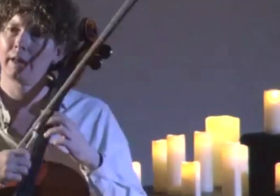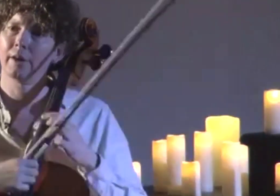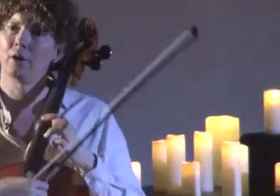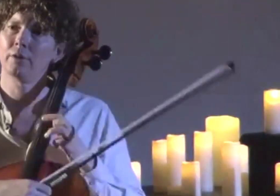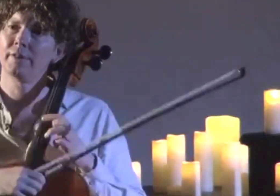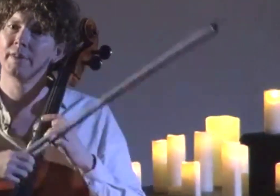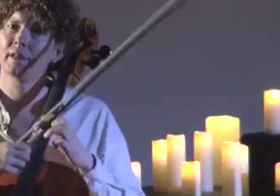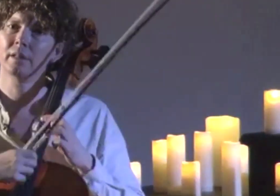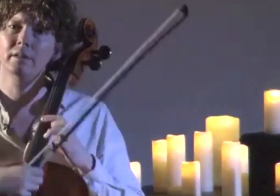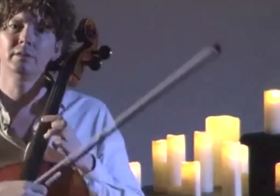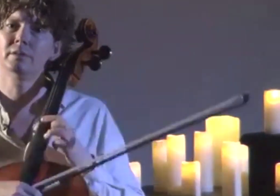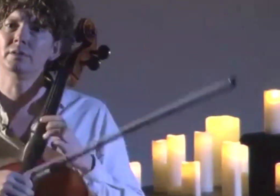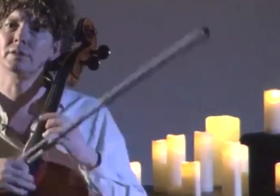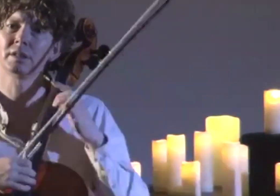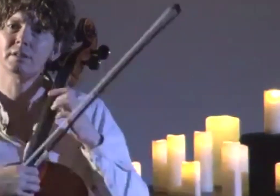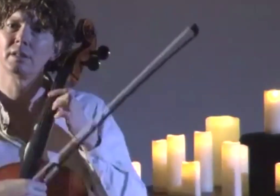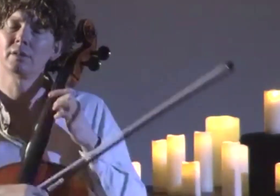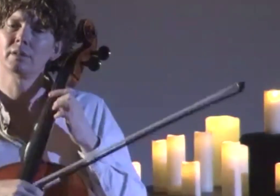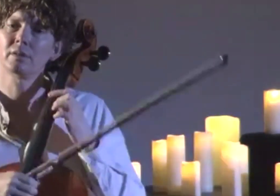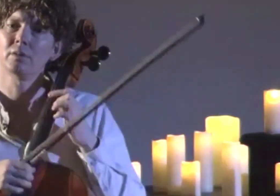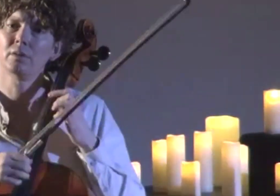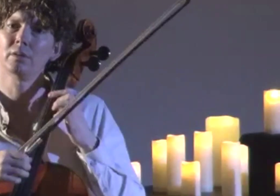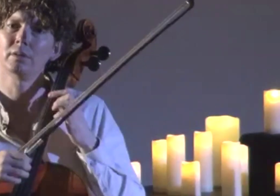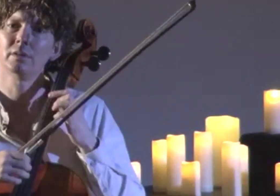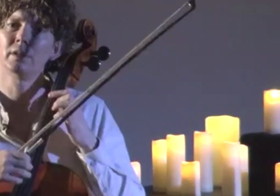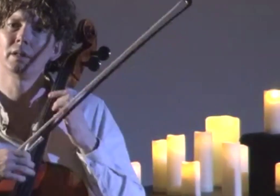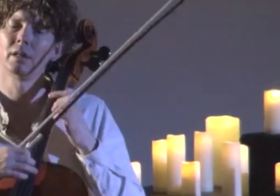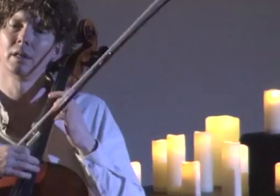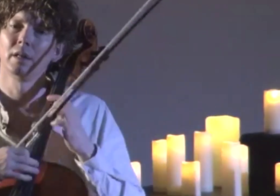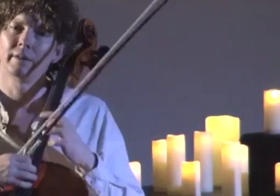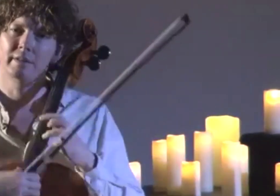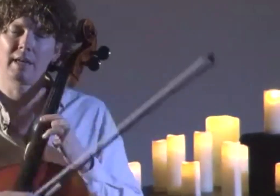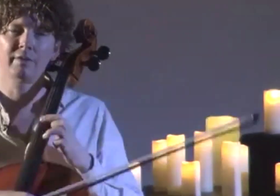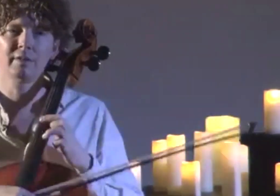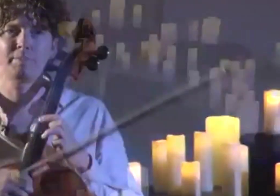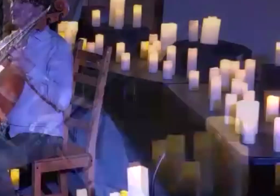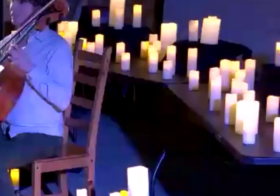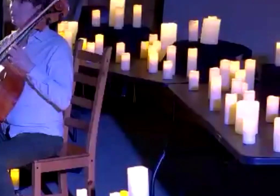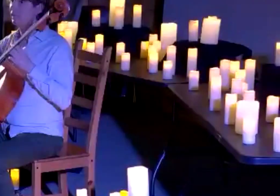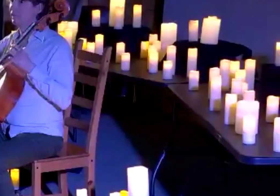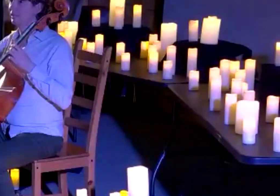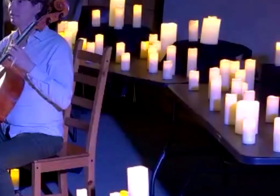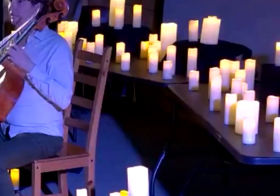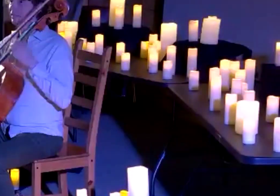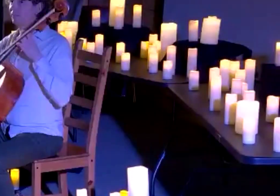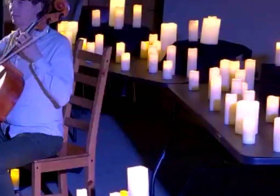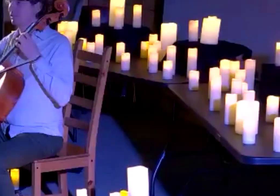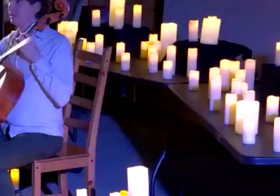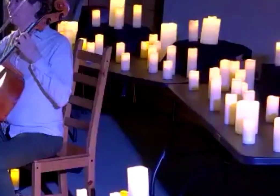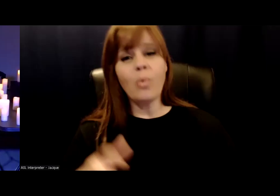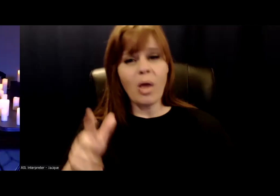Well, I heard that there's a secret chord that David played and